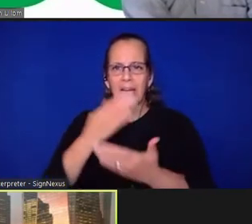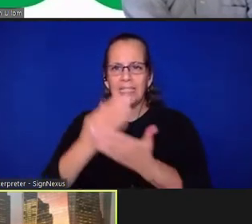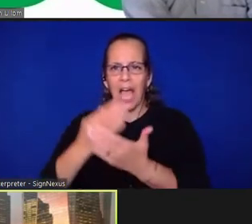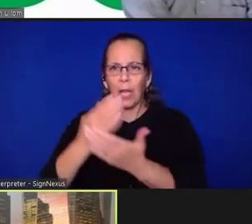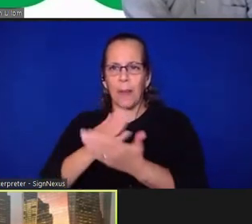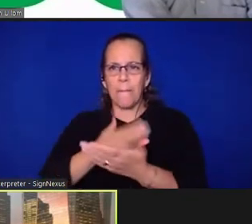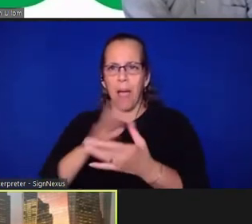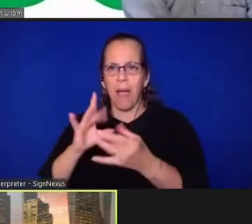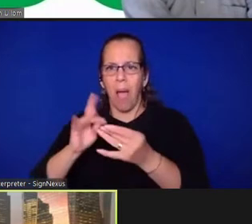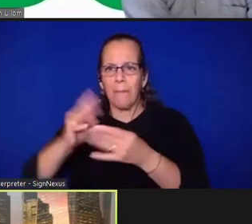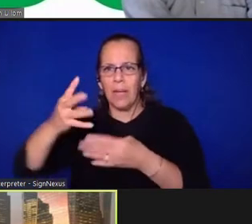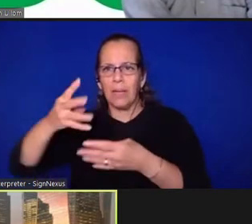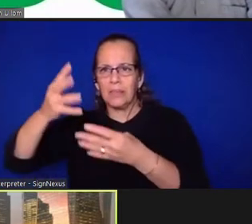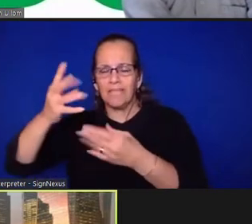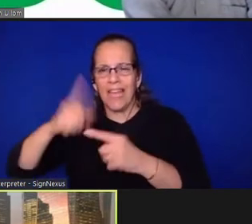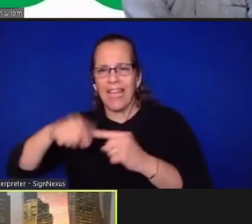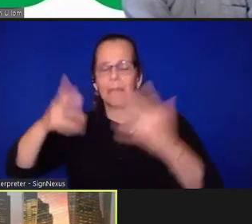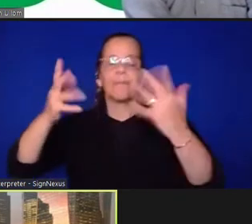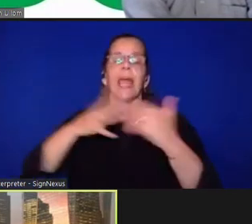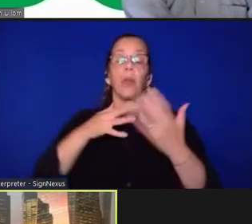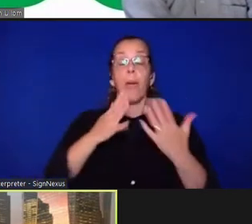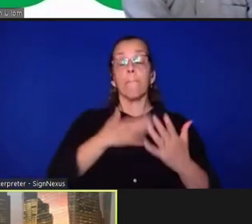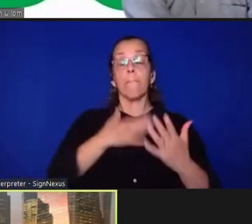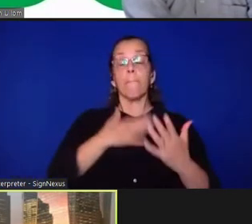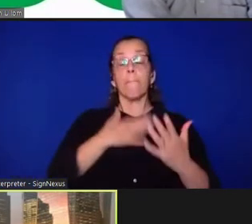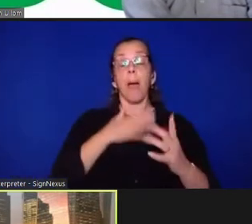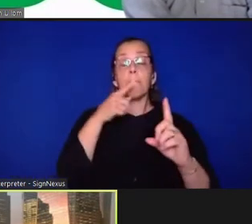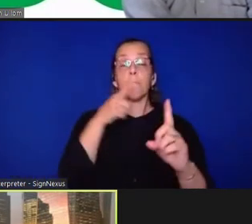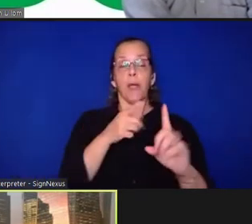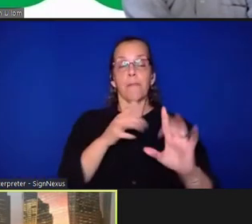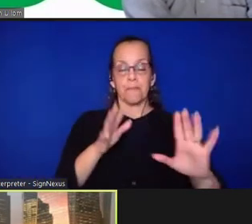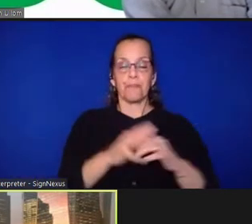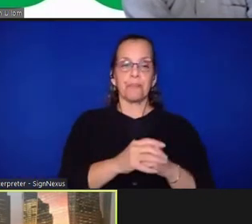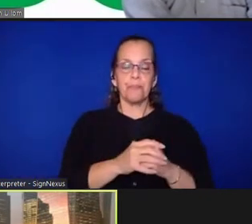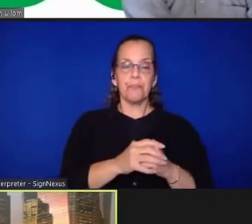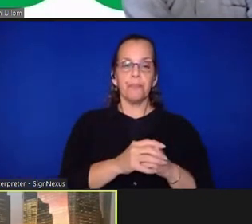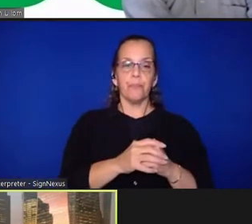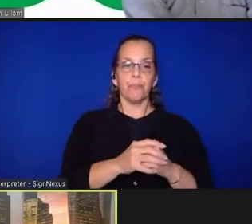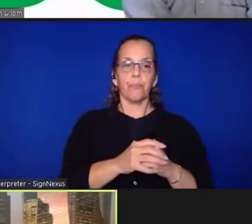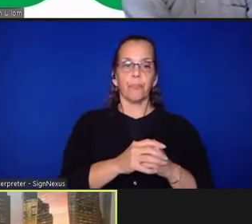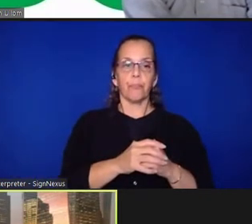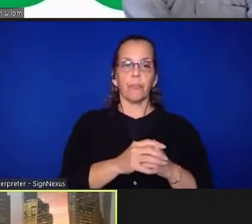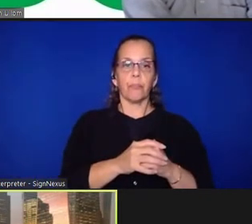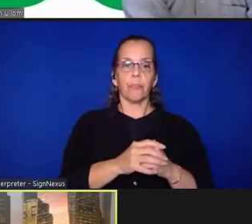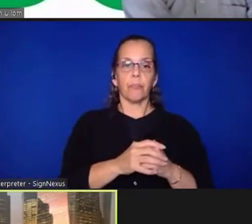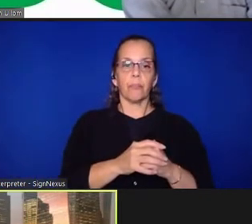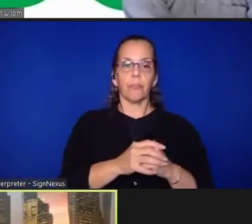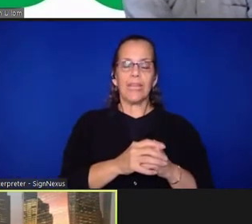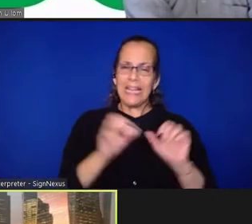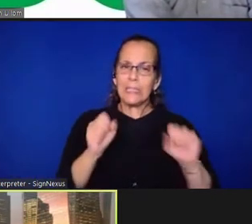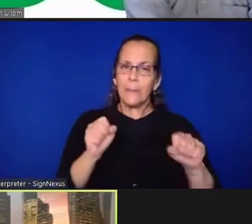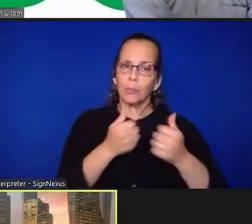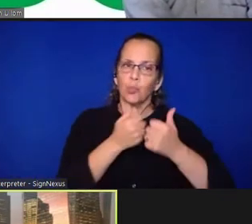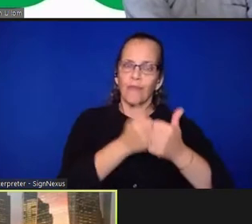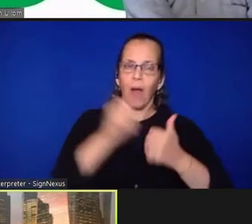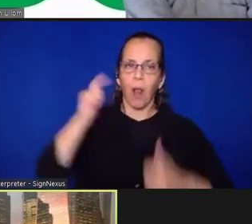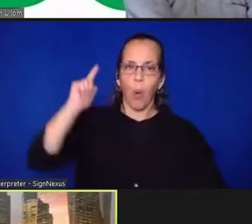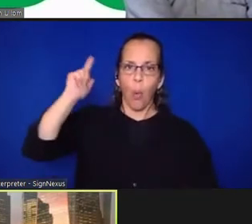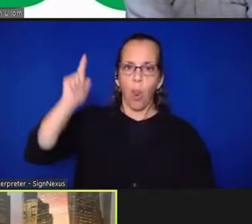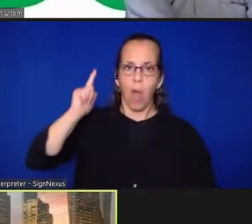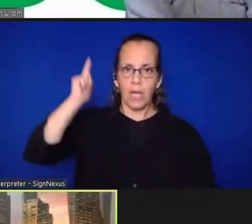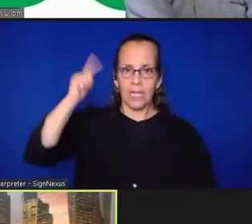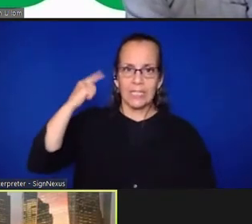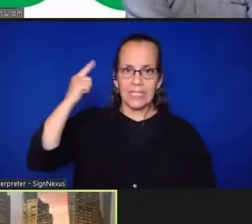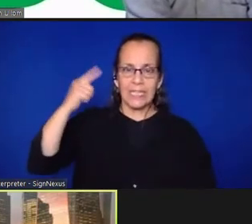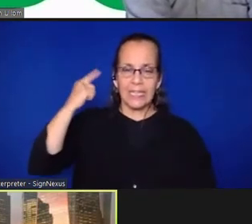so what my point is is that there is a way to do what London did and make certain uh